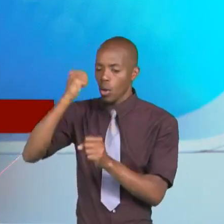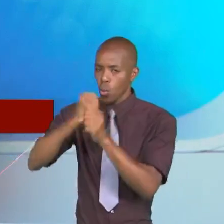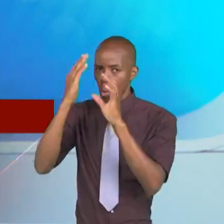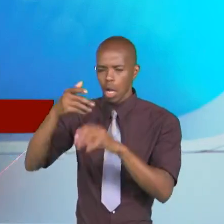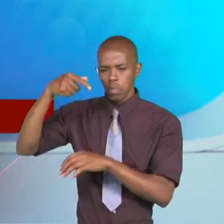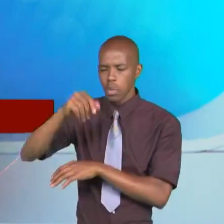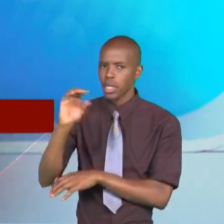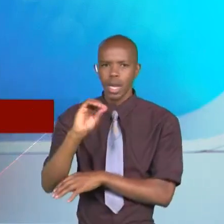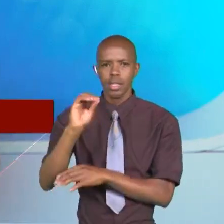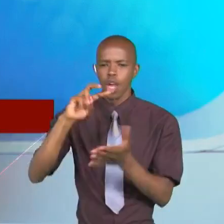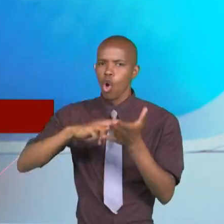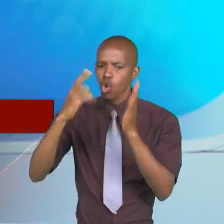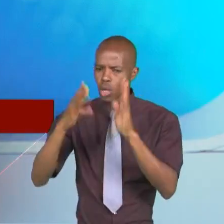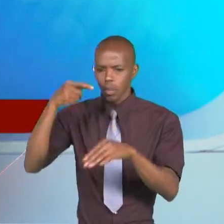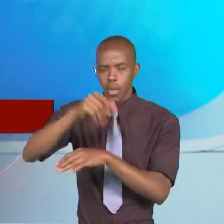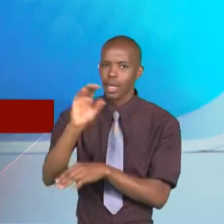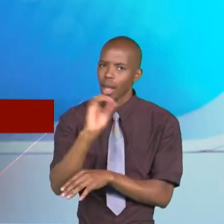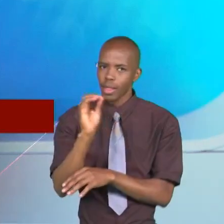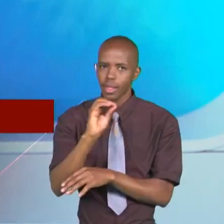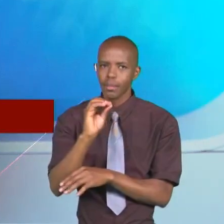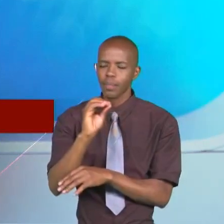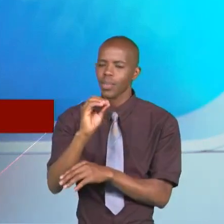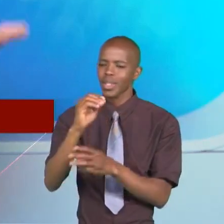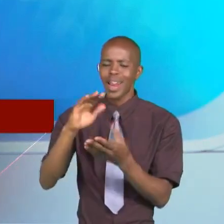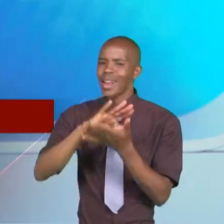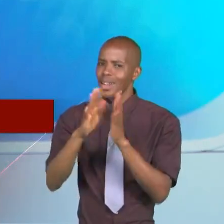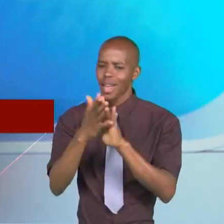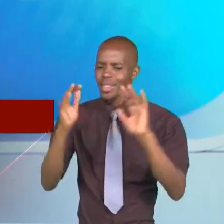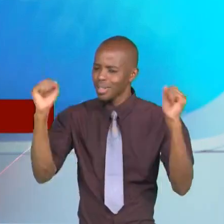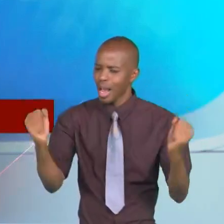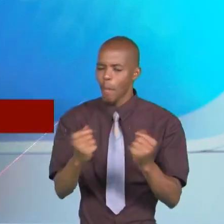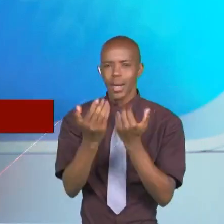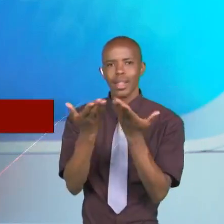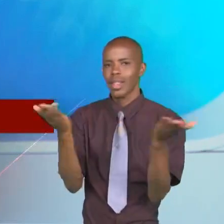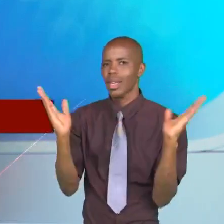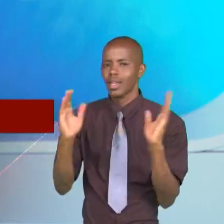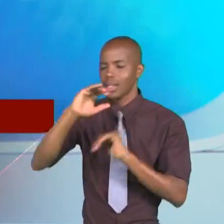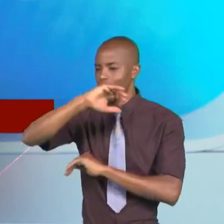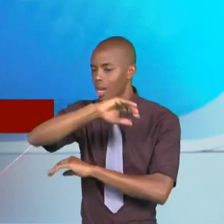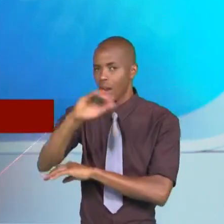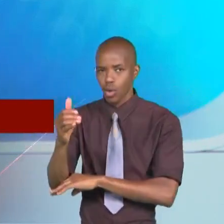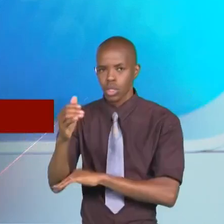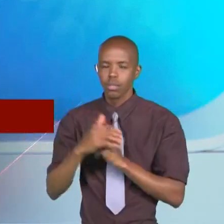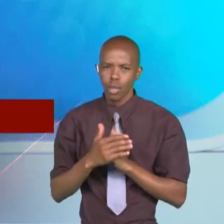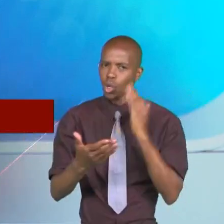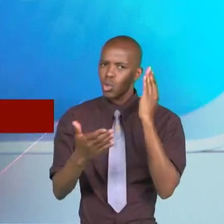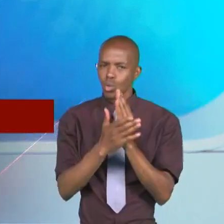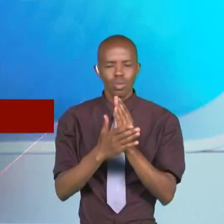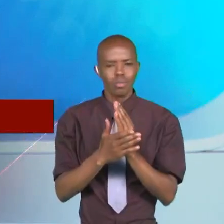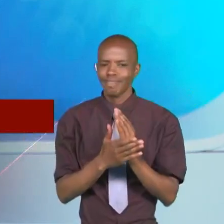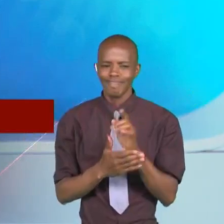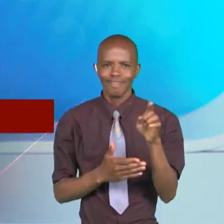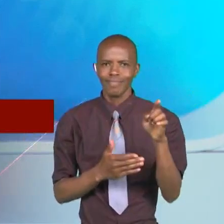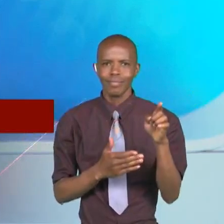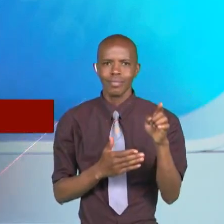paid, contractors are not paid, nothing is proceeding, nothing is going on within the counties. And it's really,